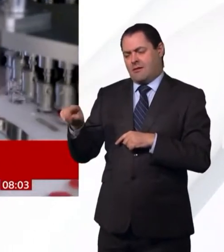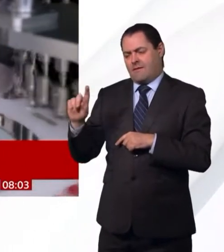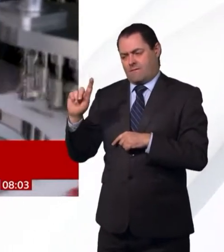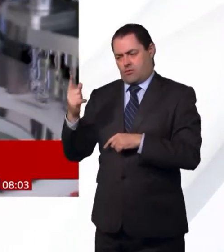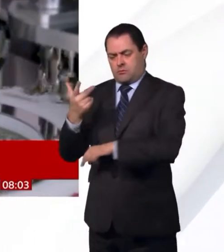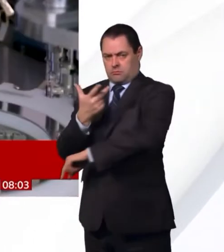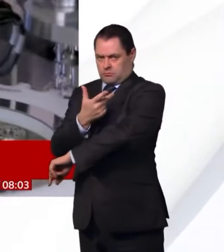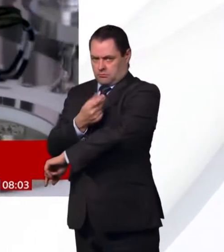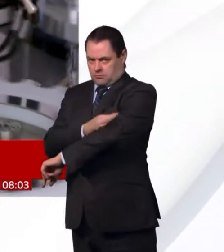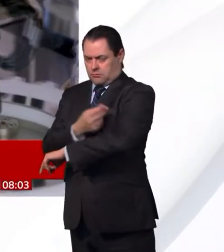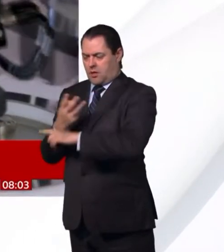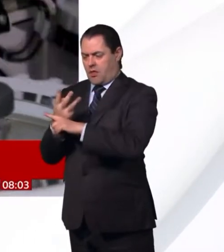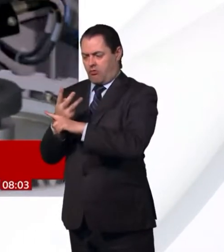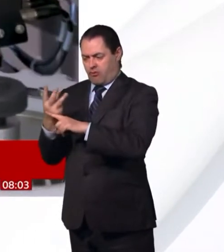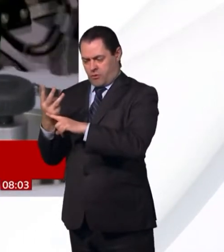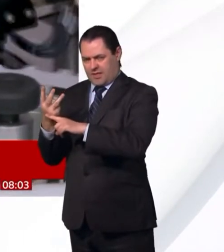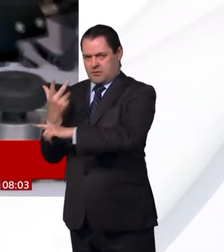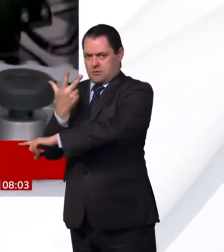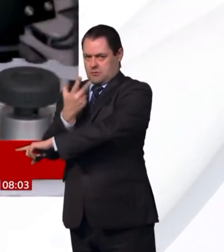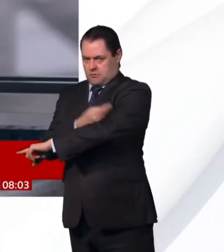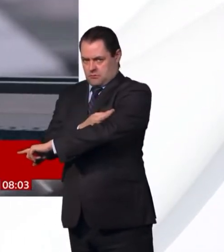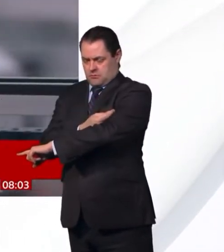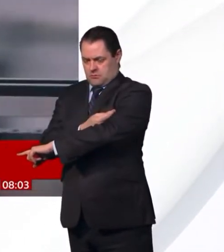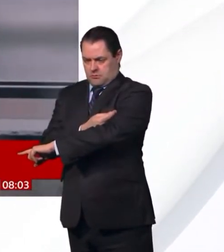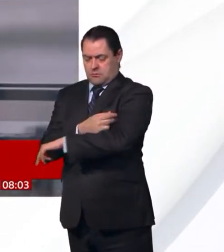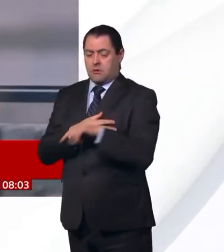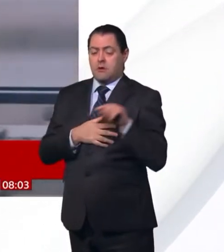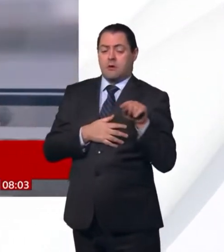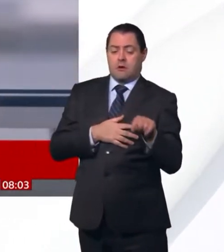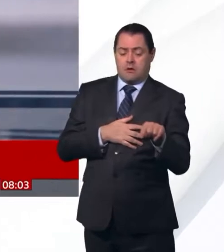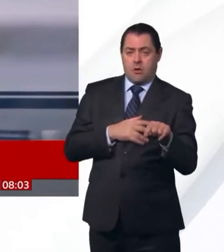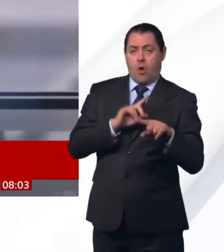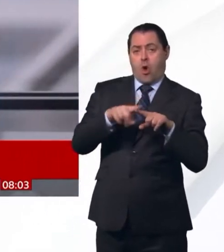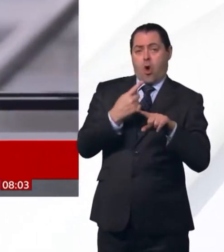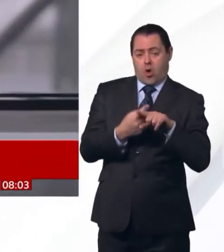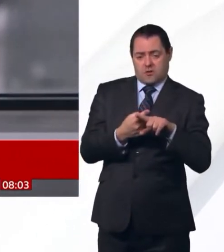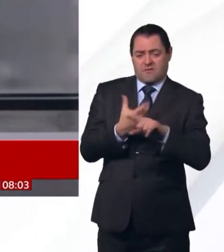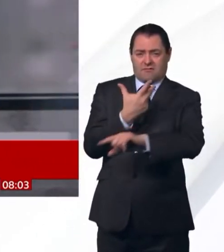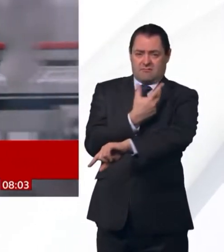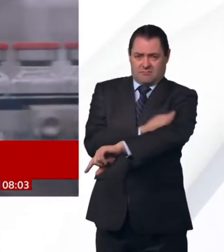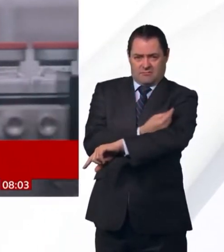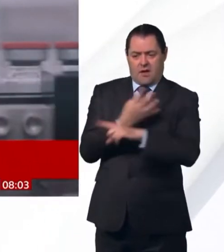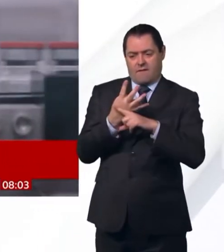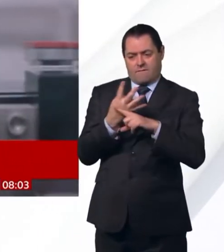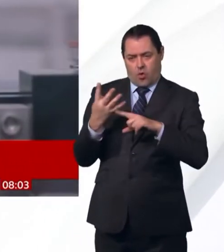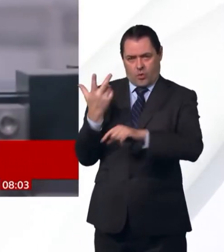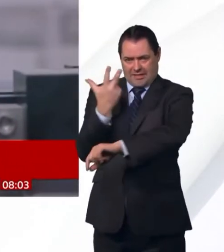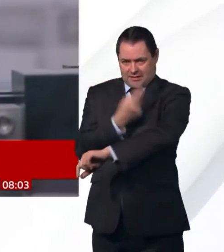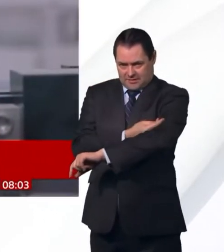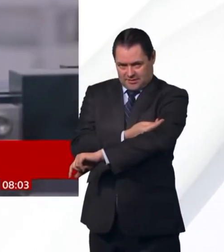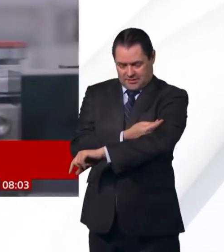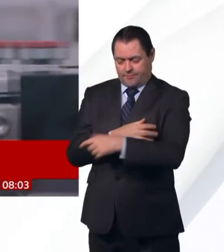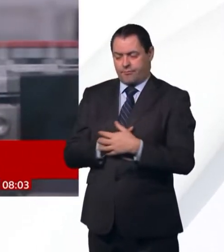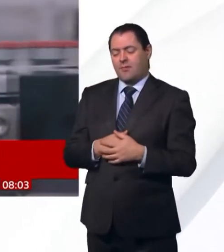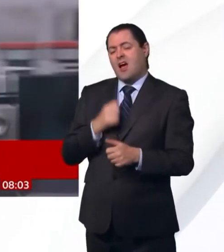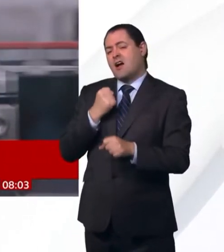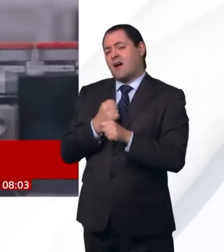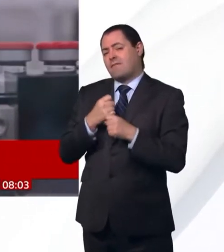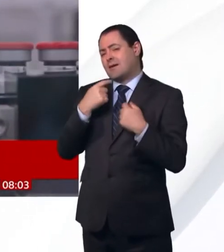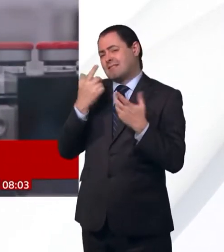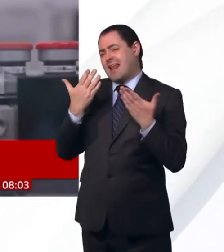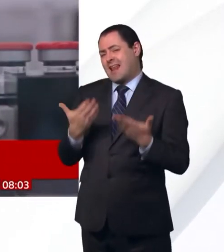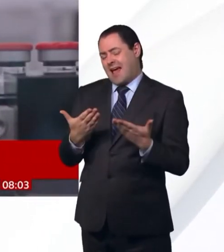interval between dosing, and the Oxford trials, it was a 4-week interval between dosing. But now the government is saying